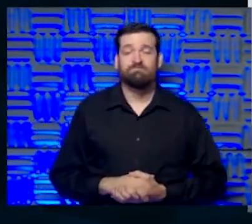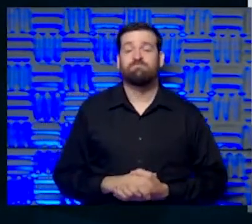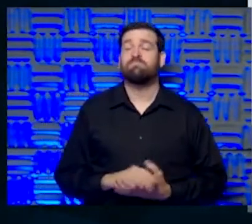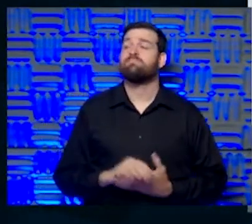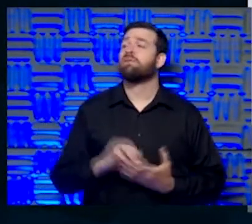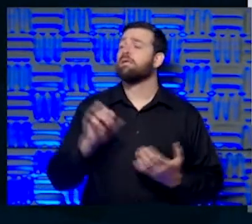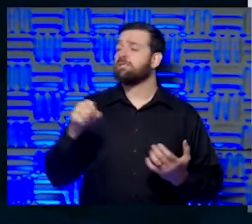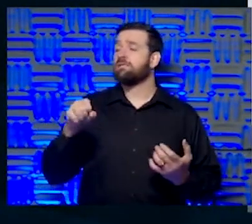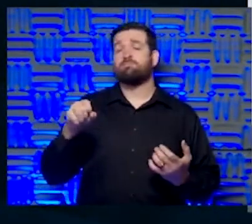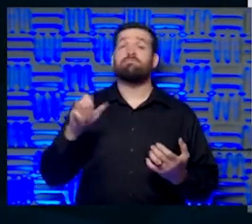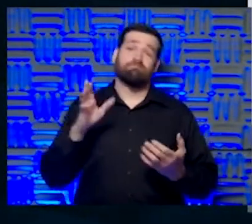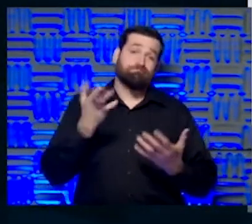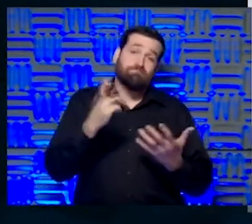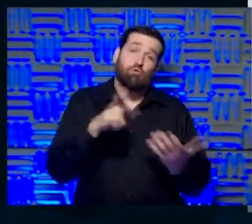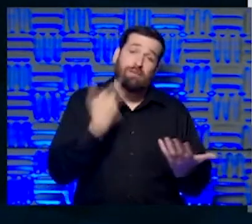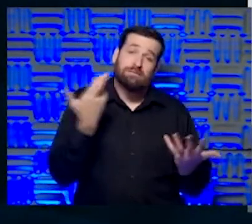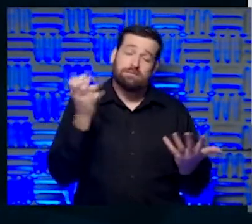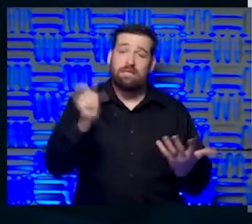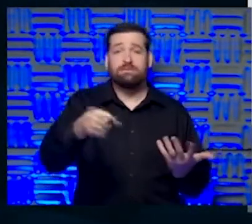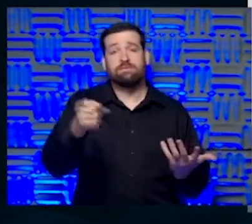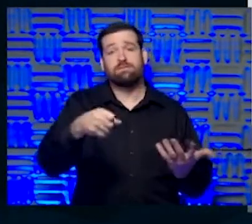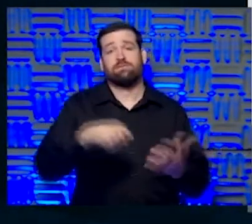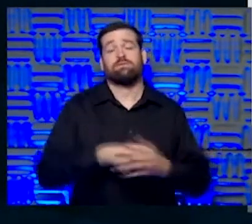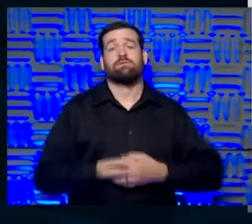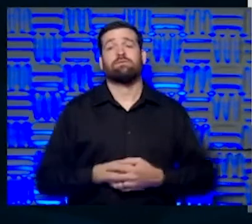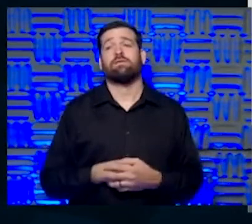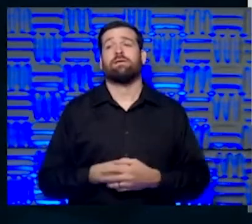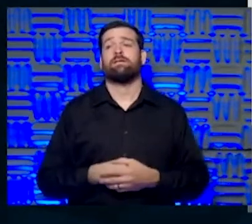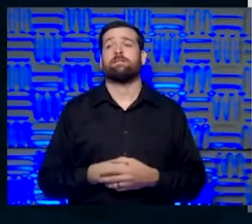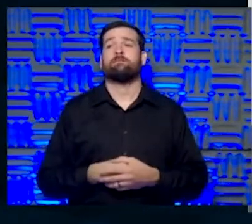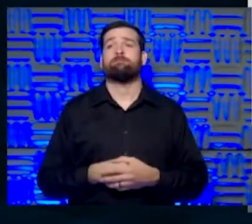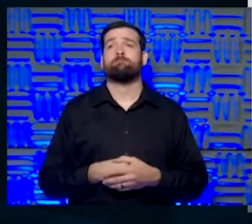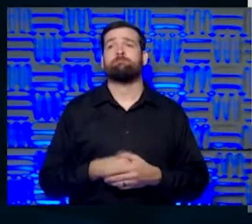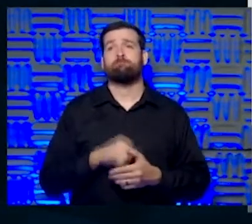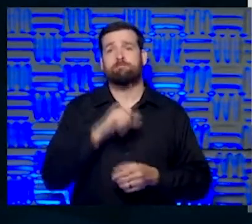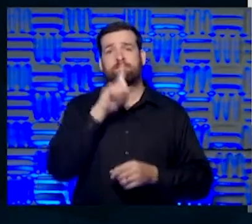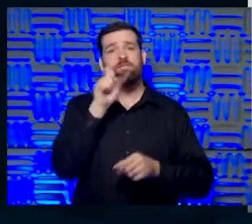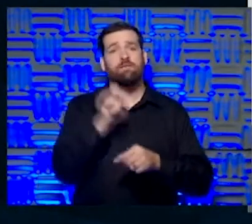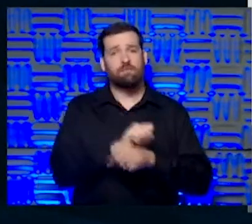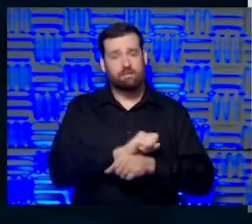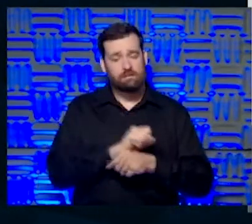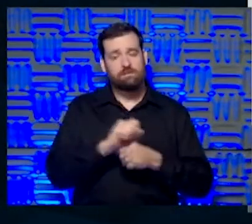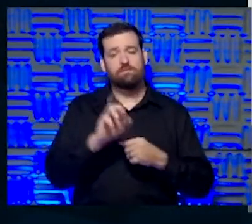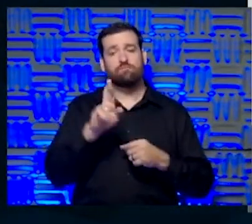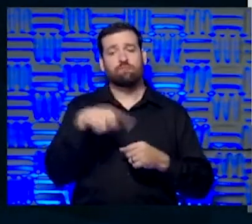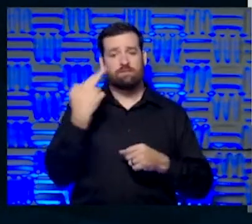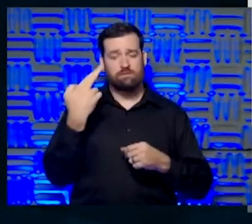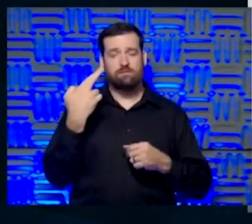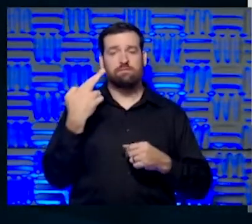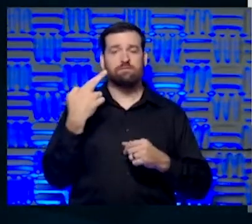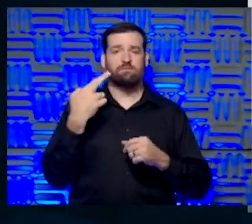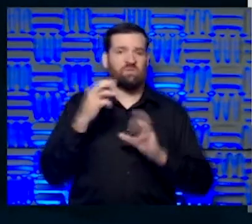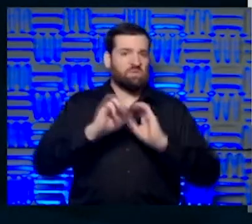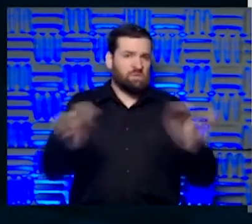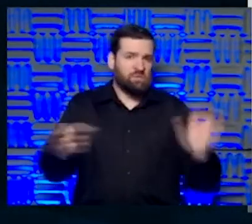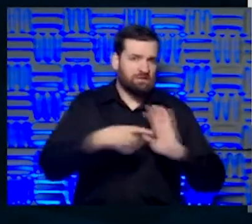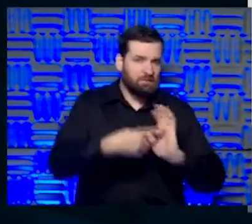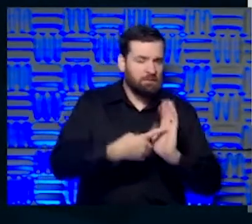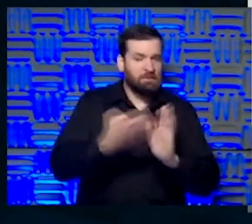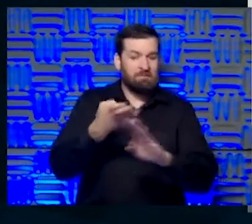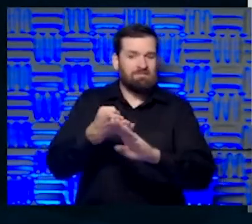Yeah, I think there is a risk. There's definitely risk of asymptomatic and